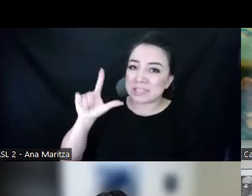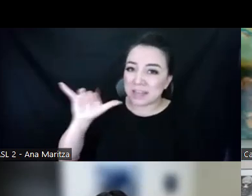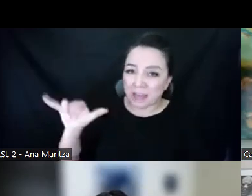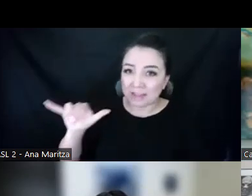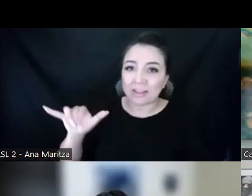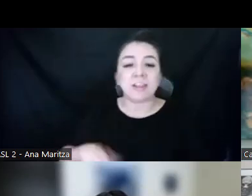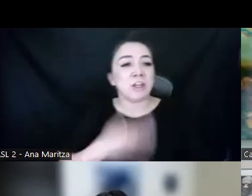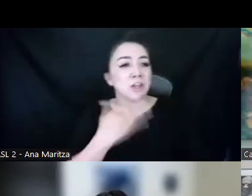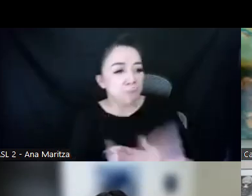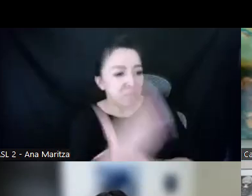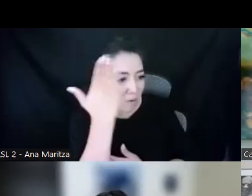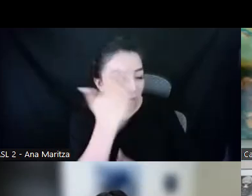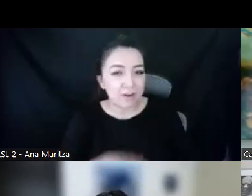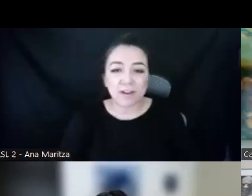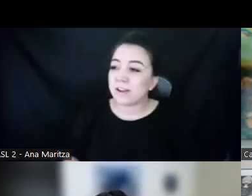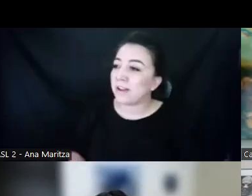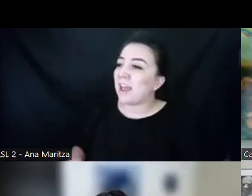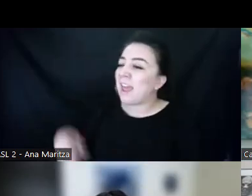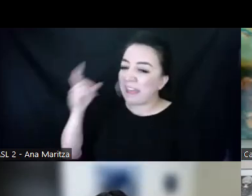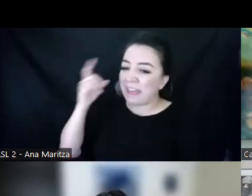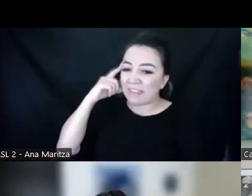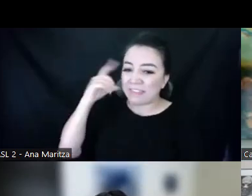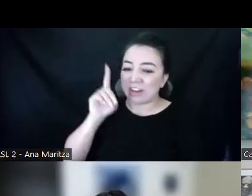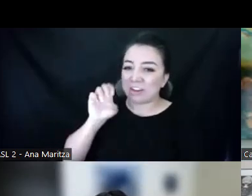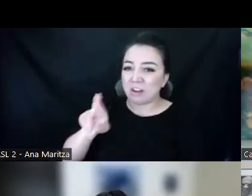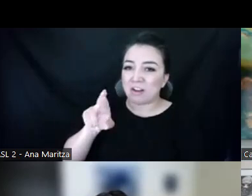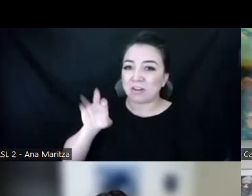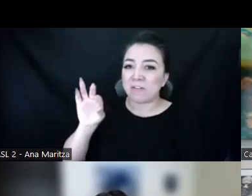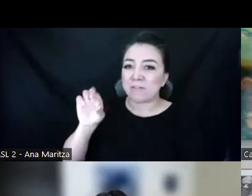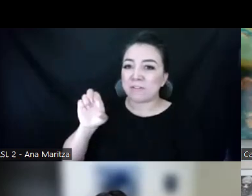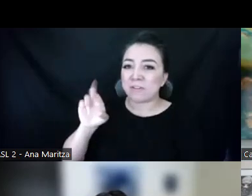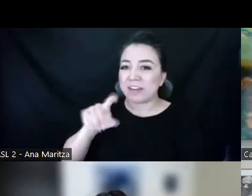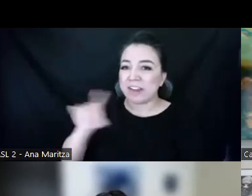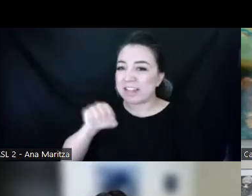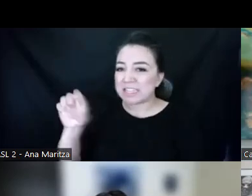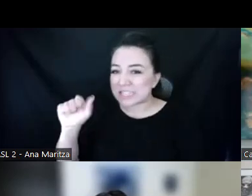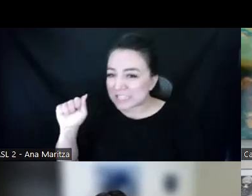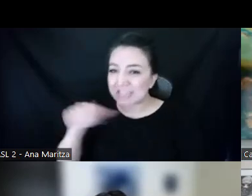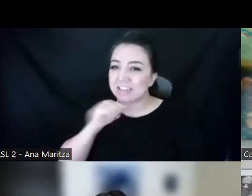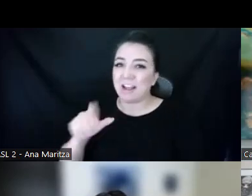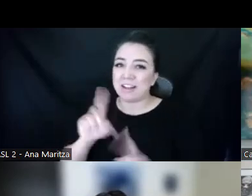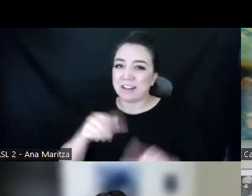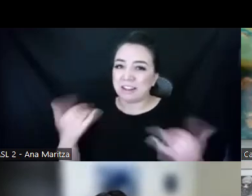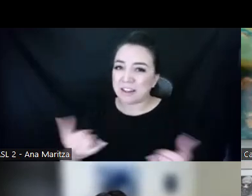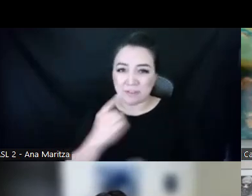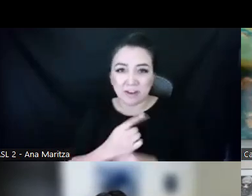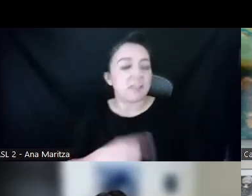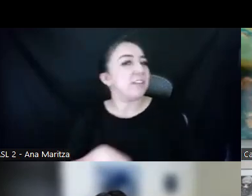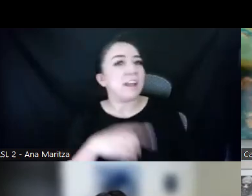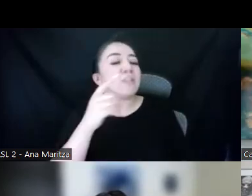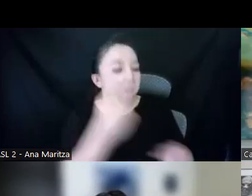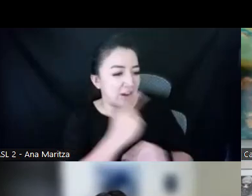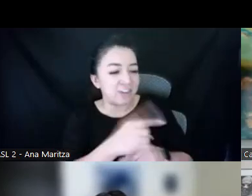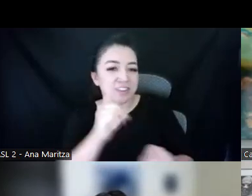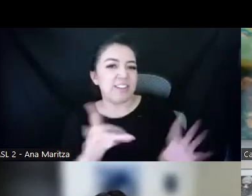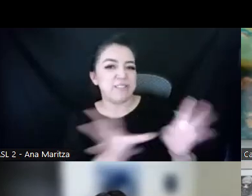Good morning. I think Dr. Farias is not attending today, is that right? Correct. She's at a conference.